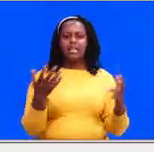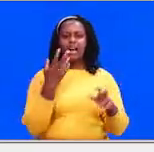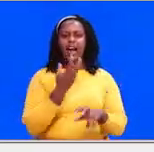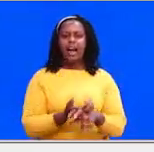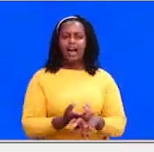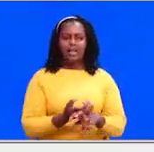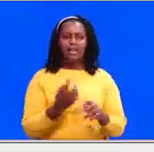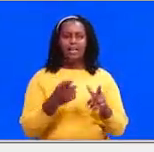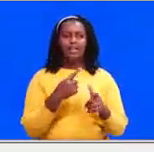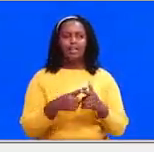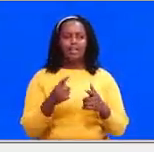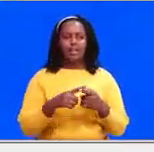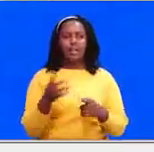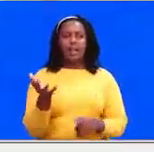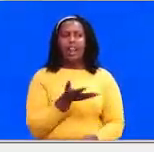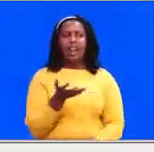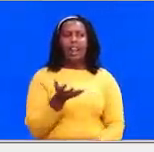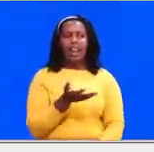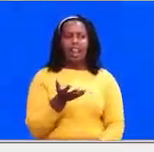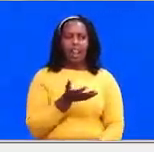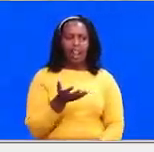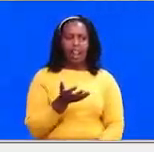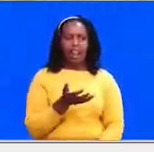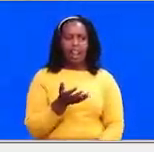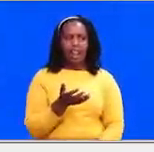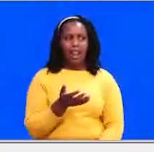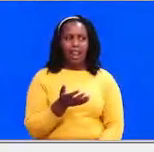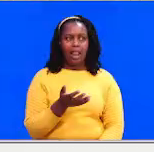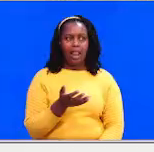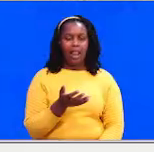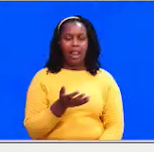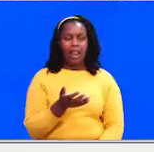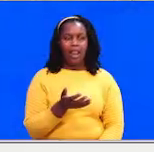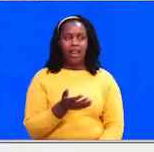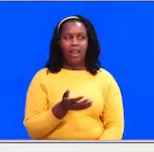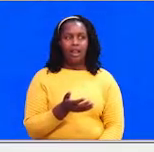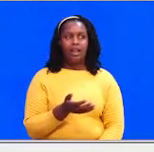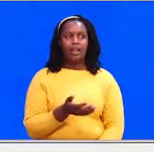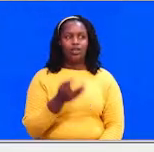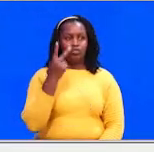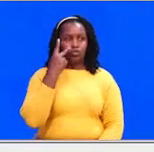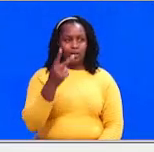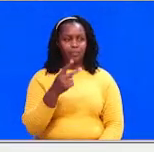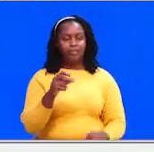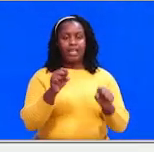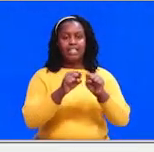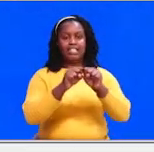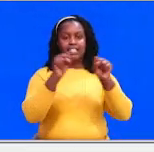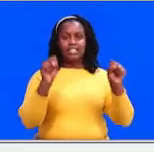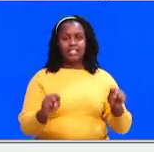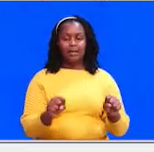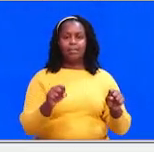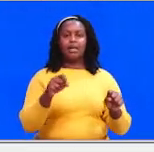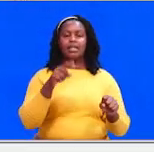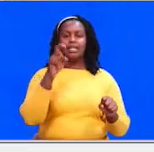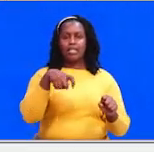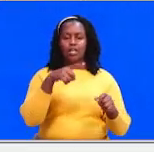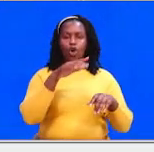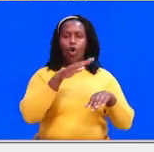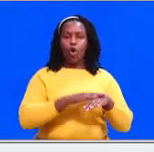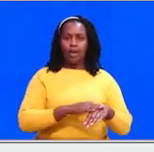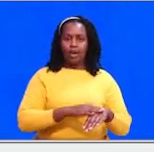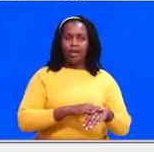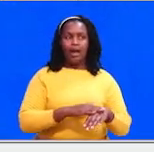there. So this here, already smells better. Yes. So you just had the system turn on its own because we have a